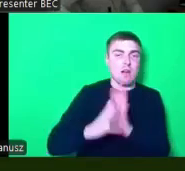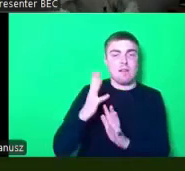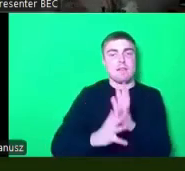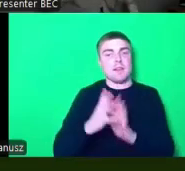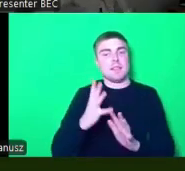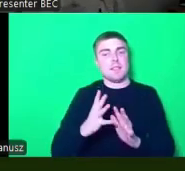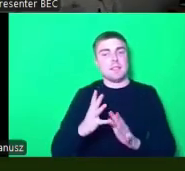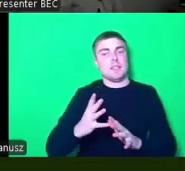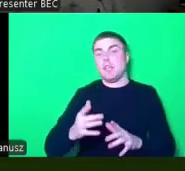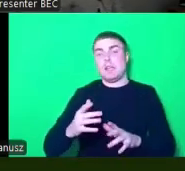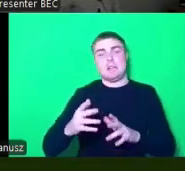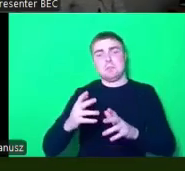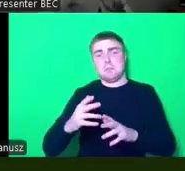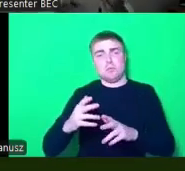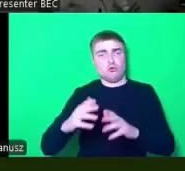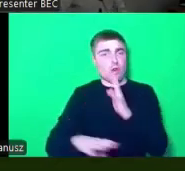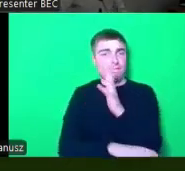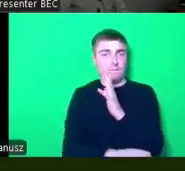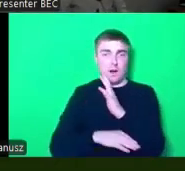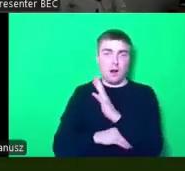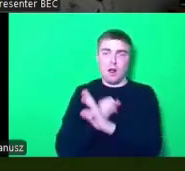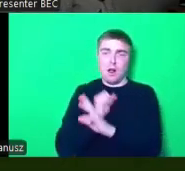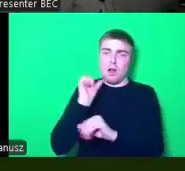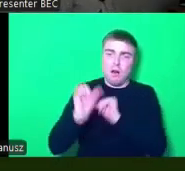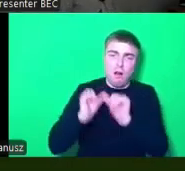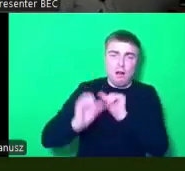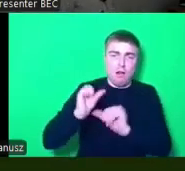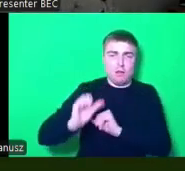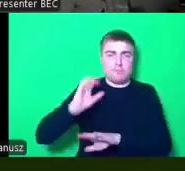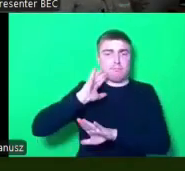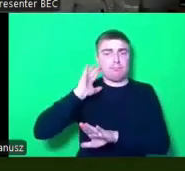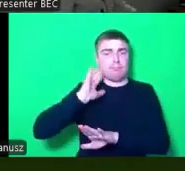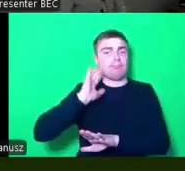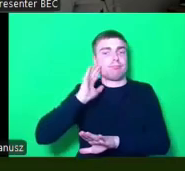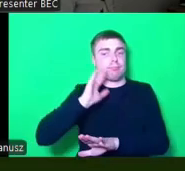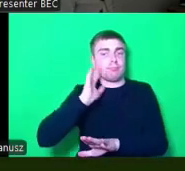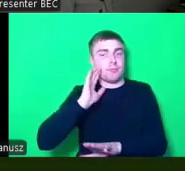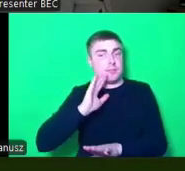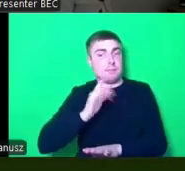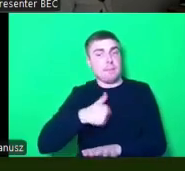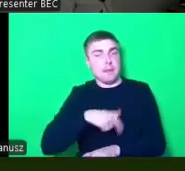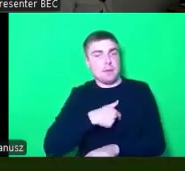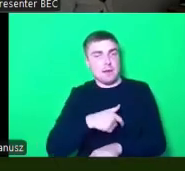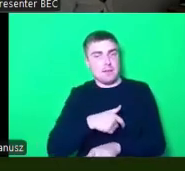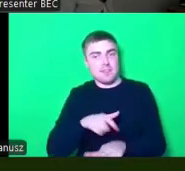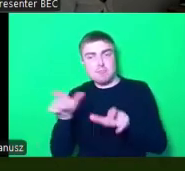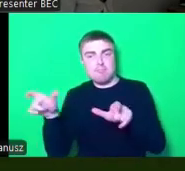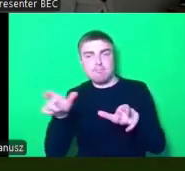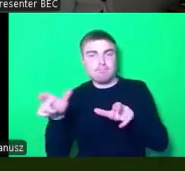the exotic tree species more separate in intensive